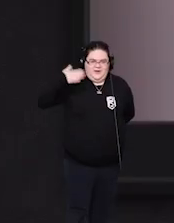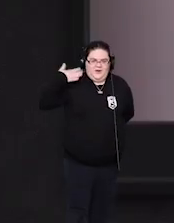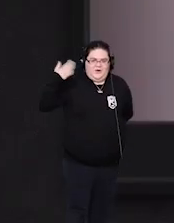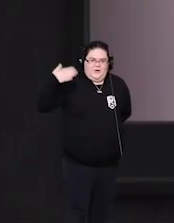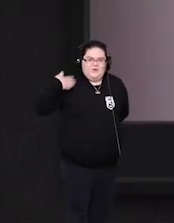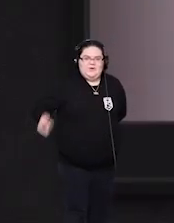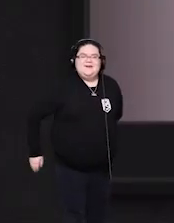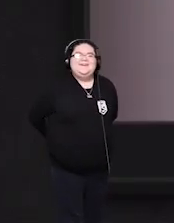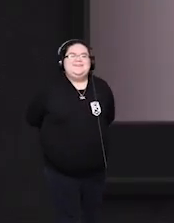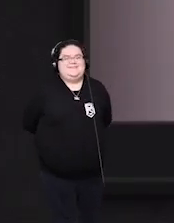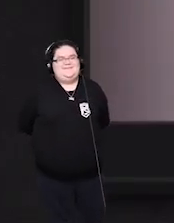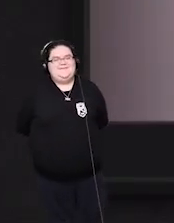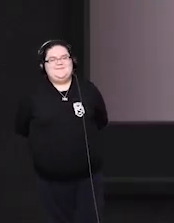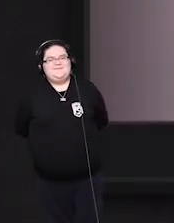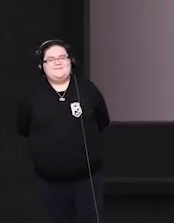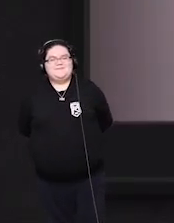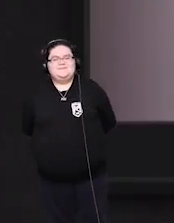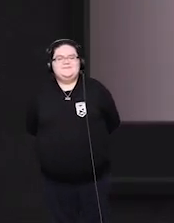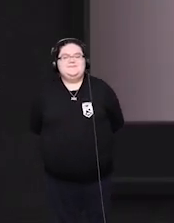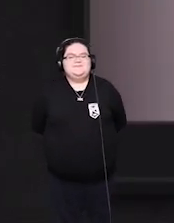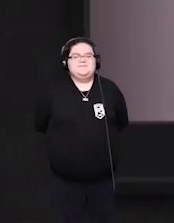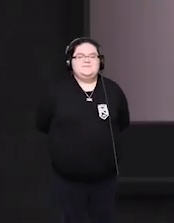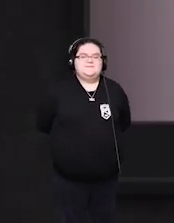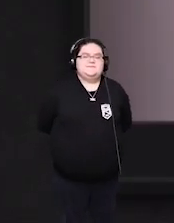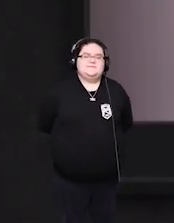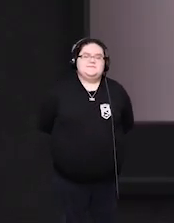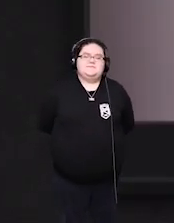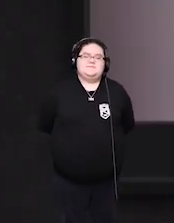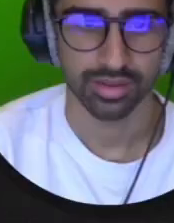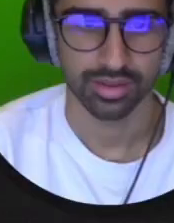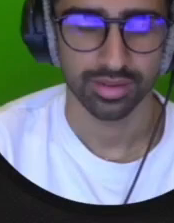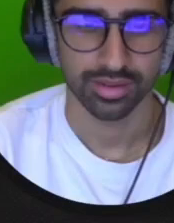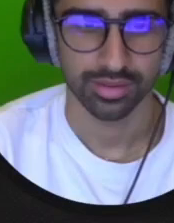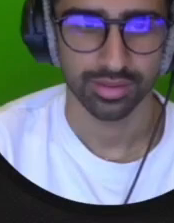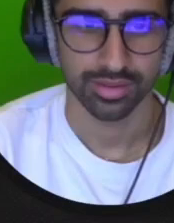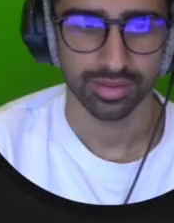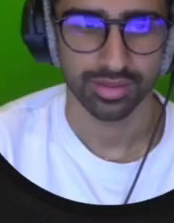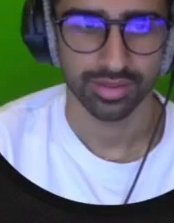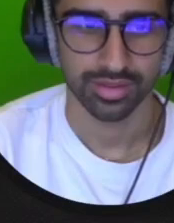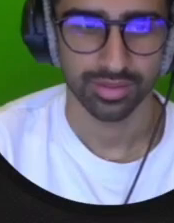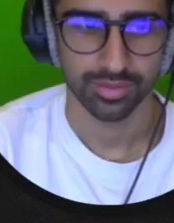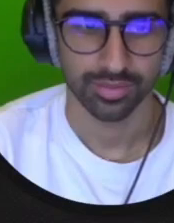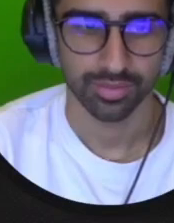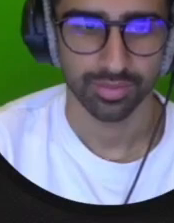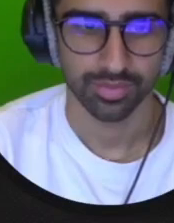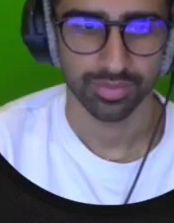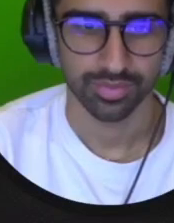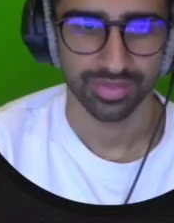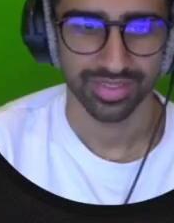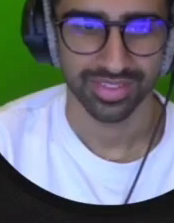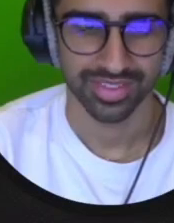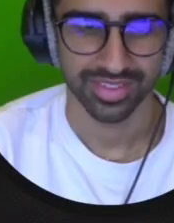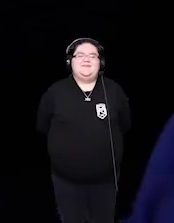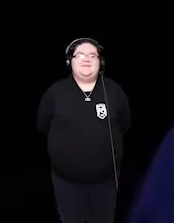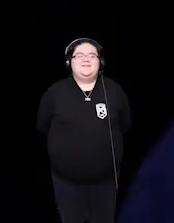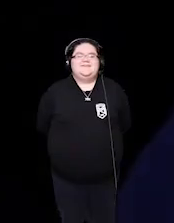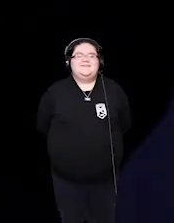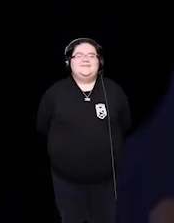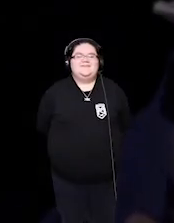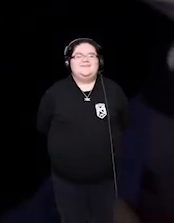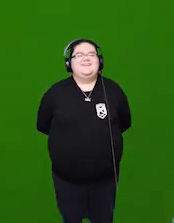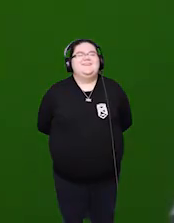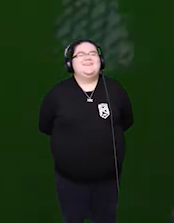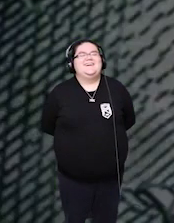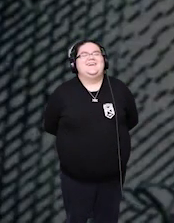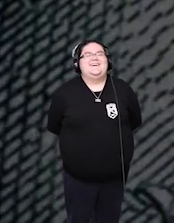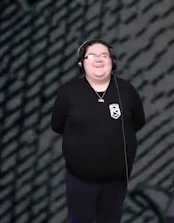The lip gloss seen in the video appears to be part of the High Gloss collection, belonging to the Kylie Cosmetics line by Kylie Jenner. Oh, you never know, actually. Can't trust the